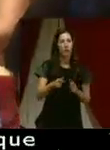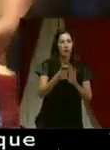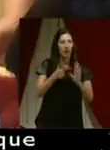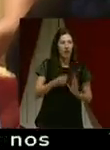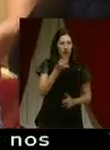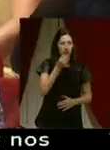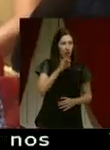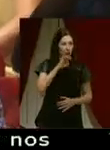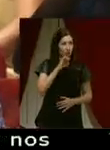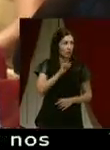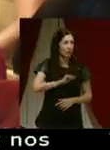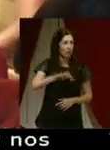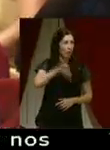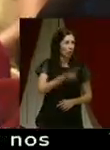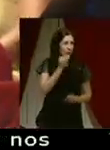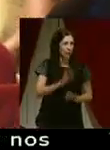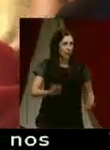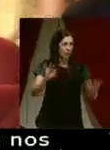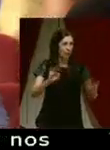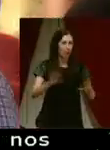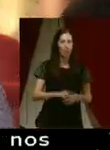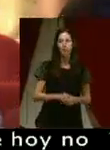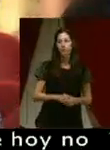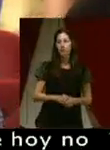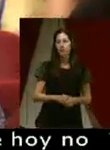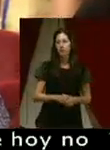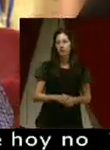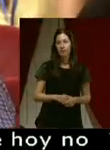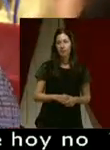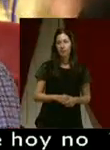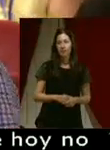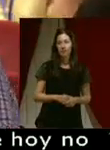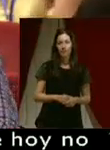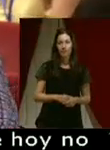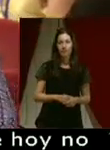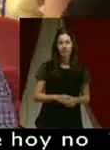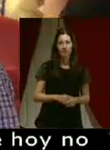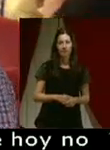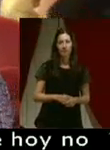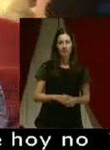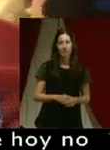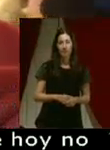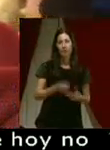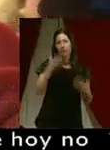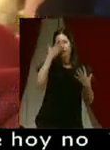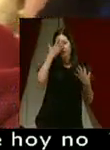For those of us who are on a diet, let's rejoice, because it seems that today we're not going to break for